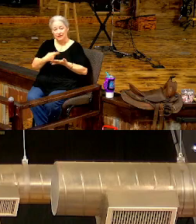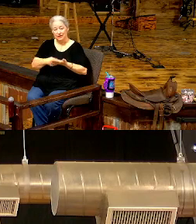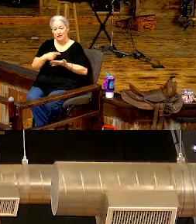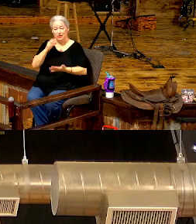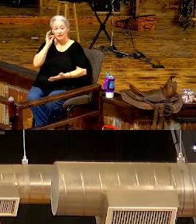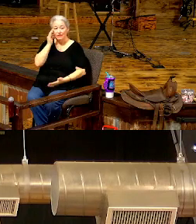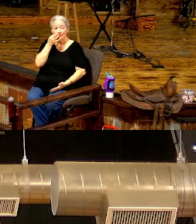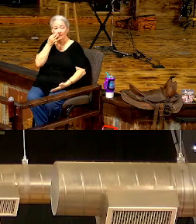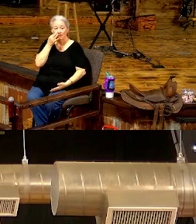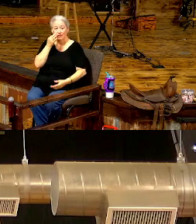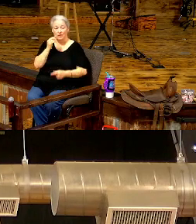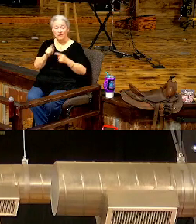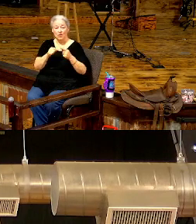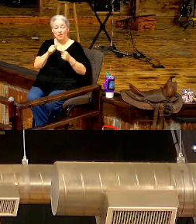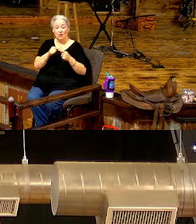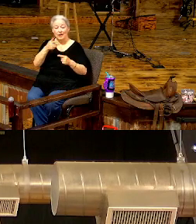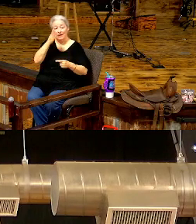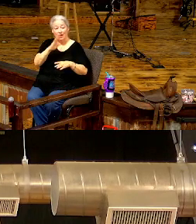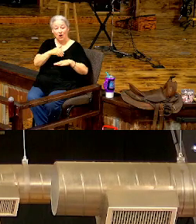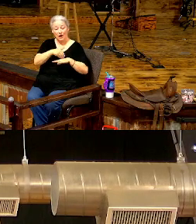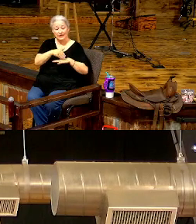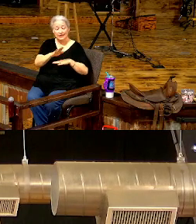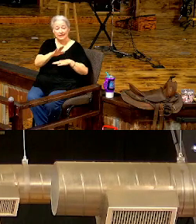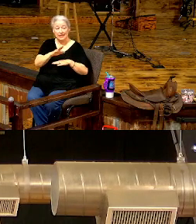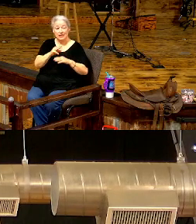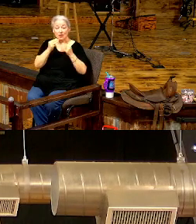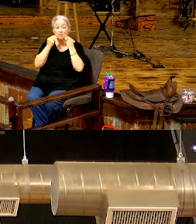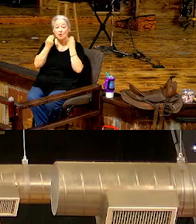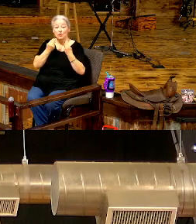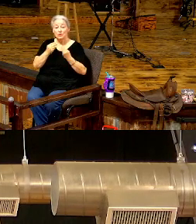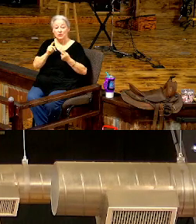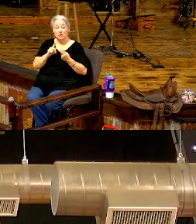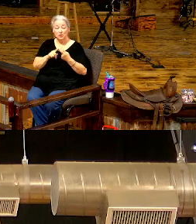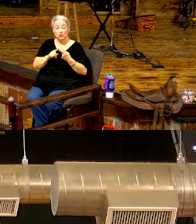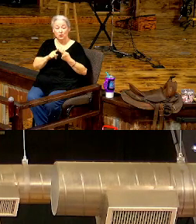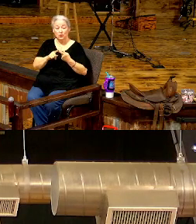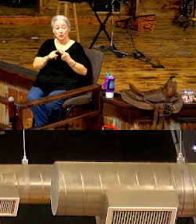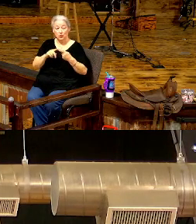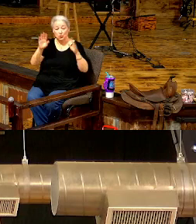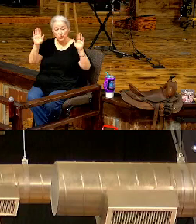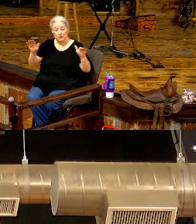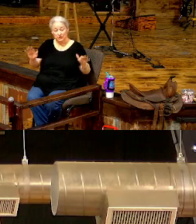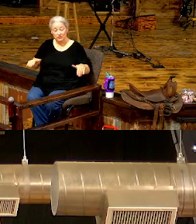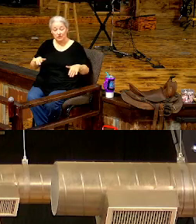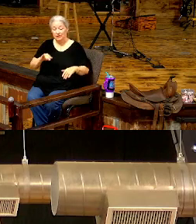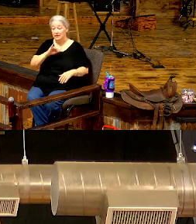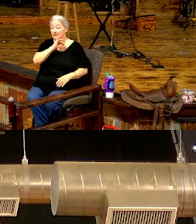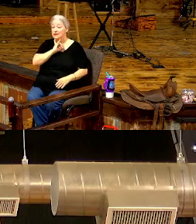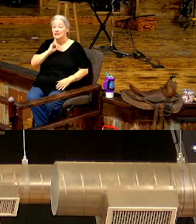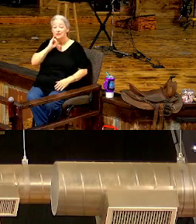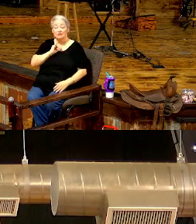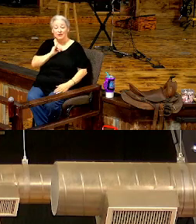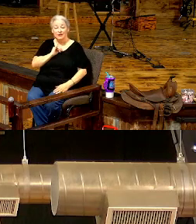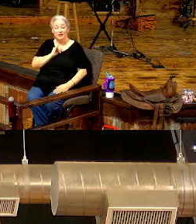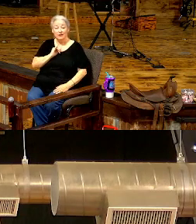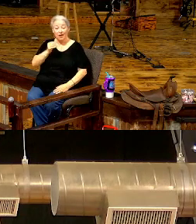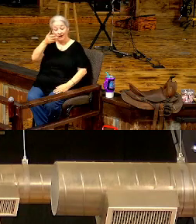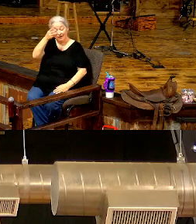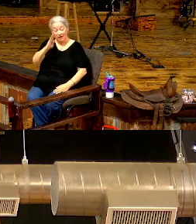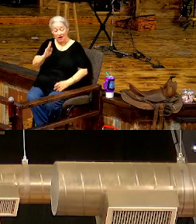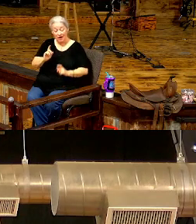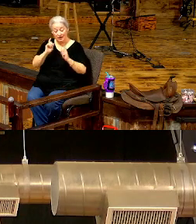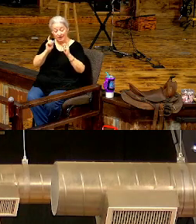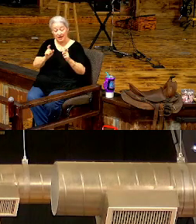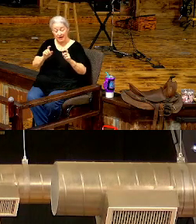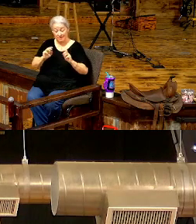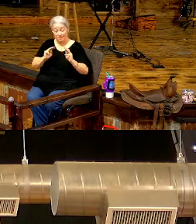When God sent Moses to the children of Israel, in the book of Exodus, God gave him miracles to perform so